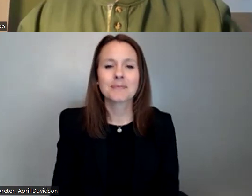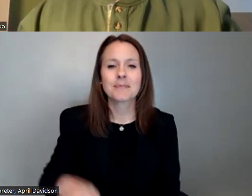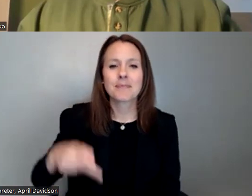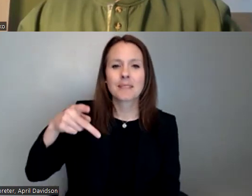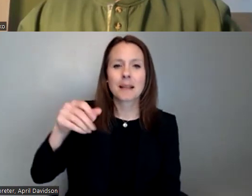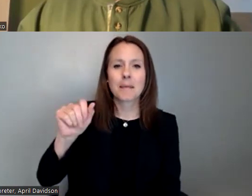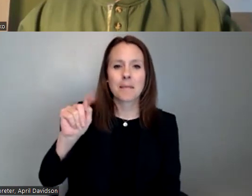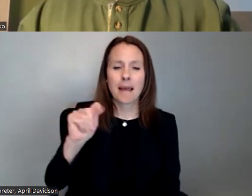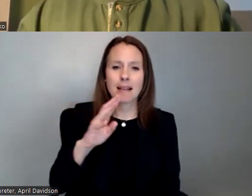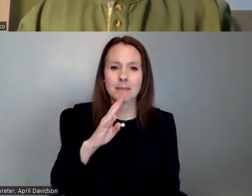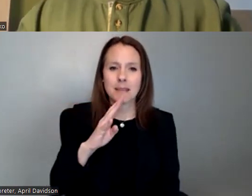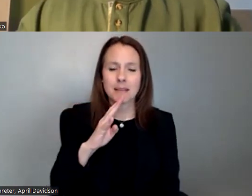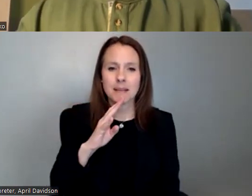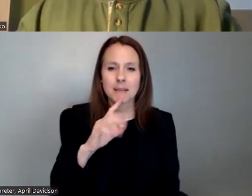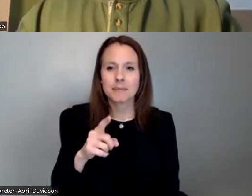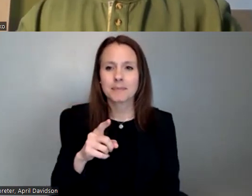So this is Pat speaking.